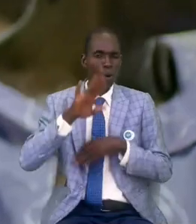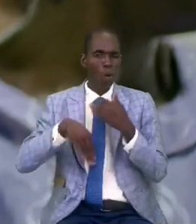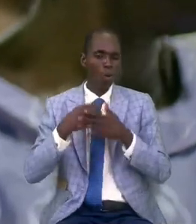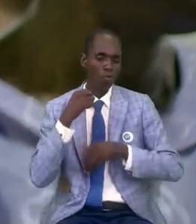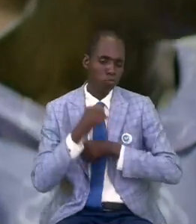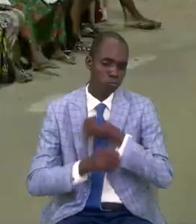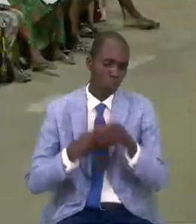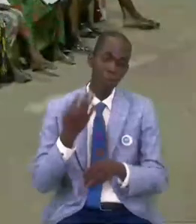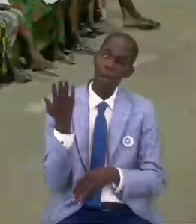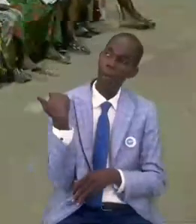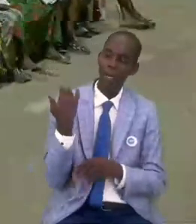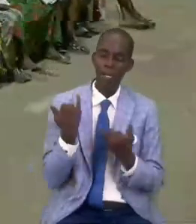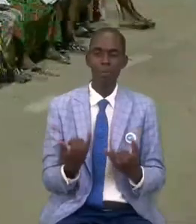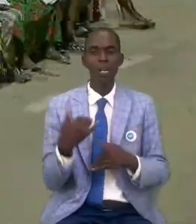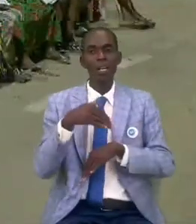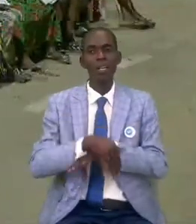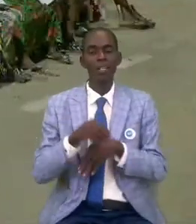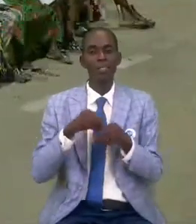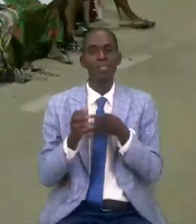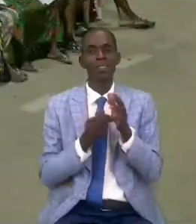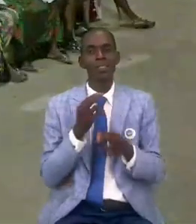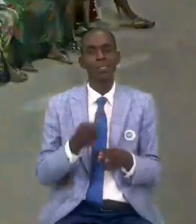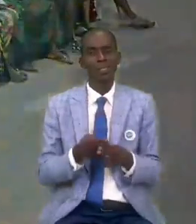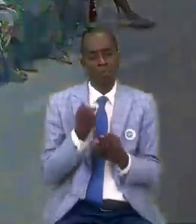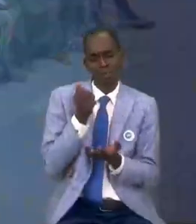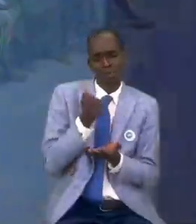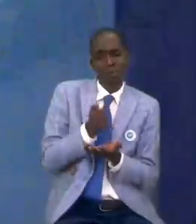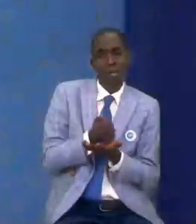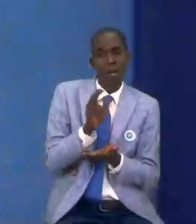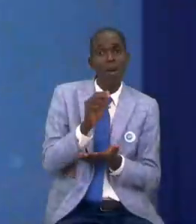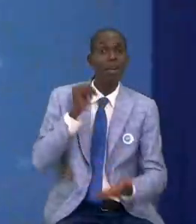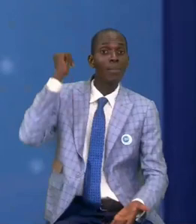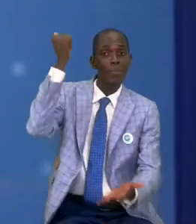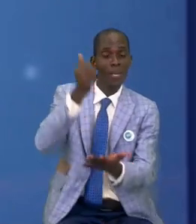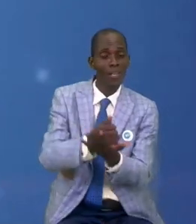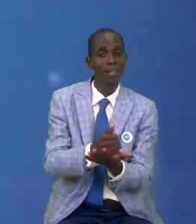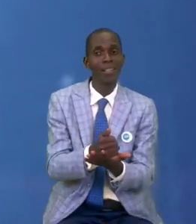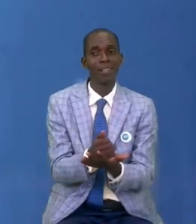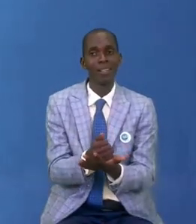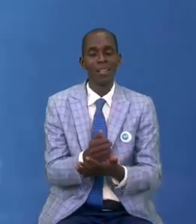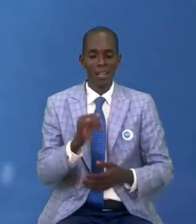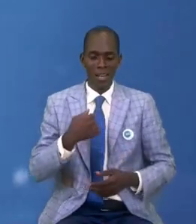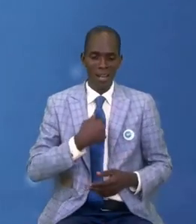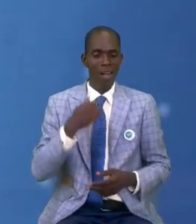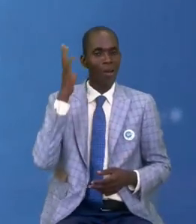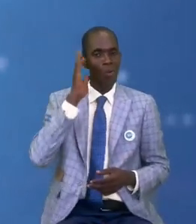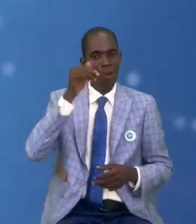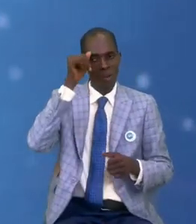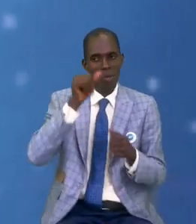Amen. I will remember the works of the Lord. Surely I will